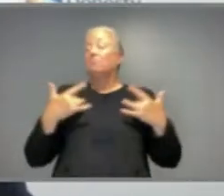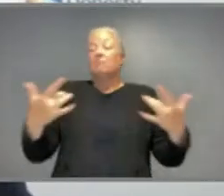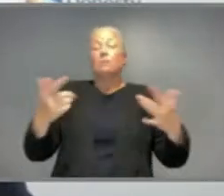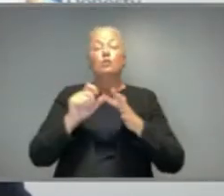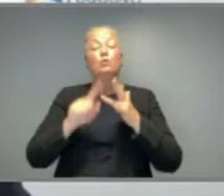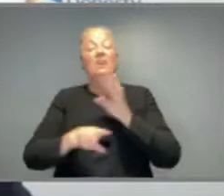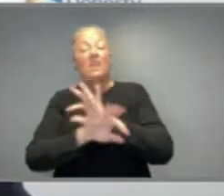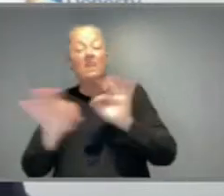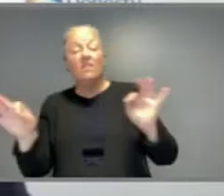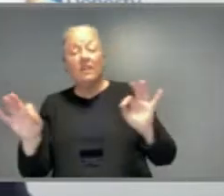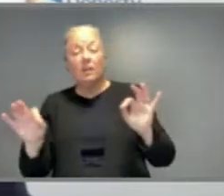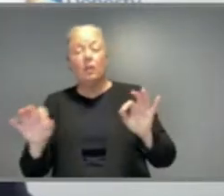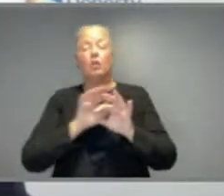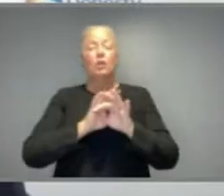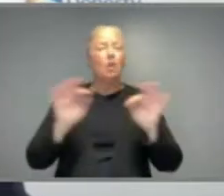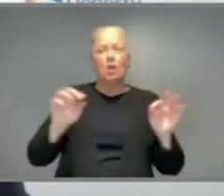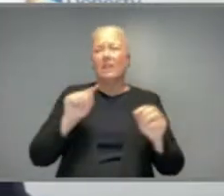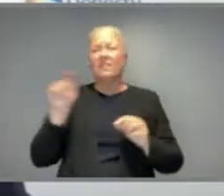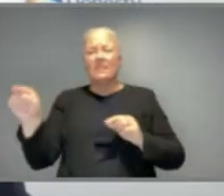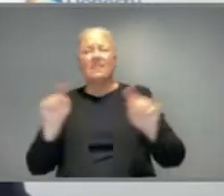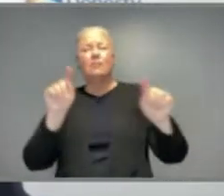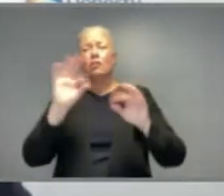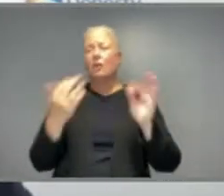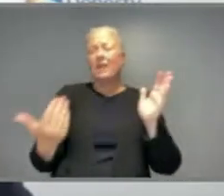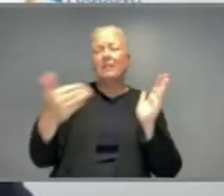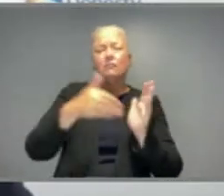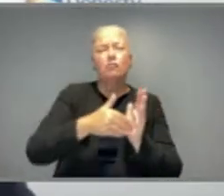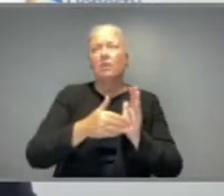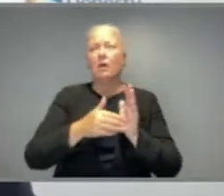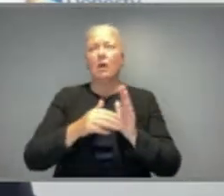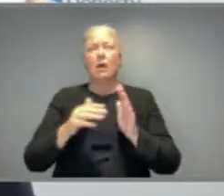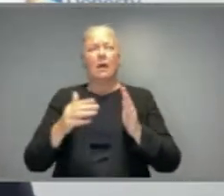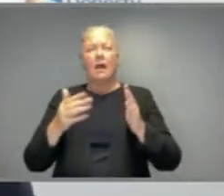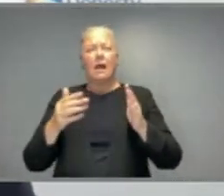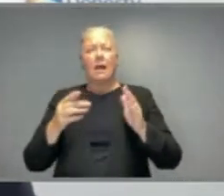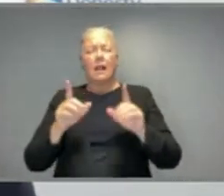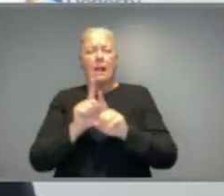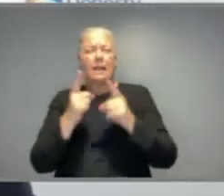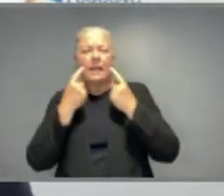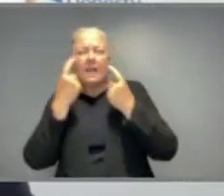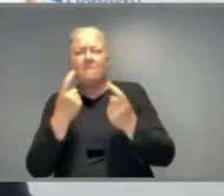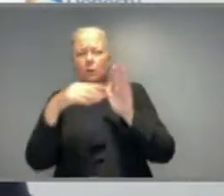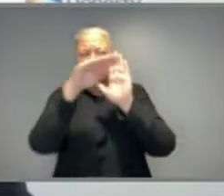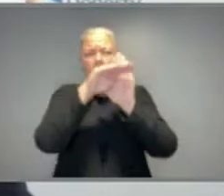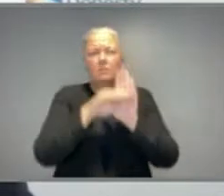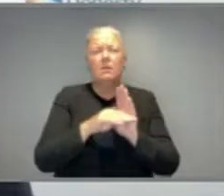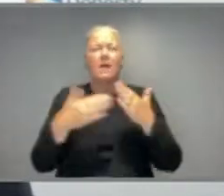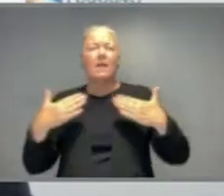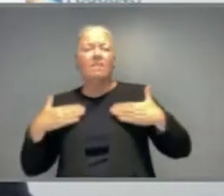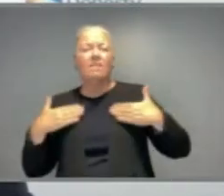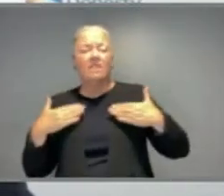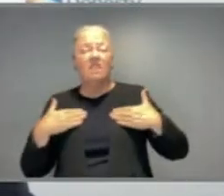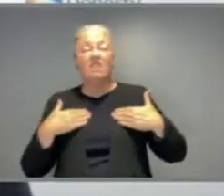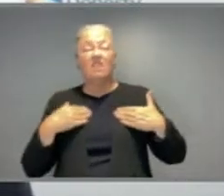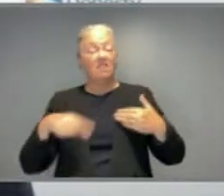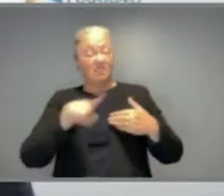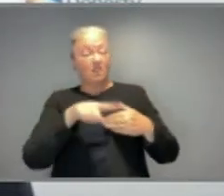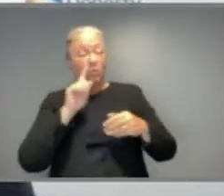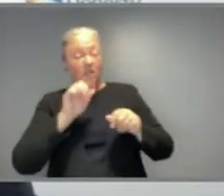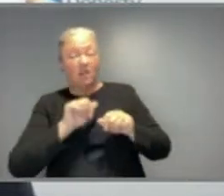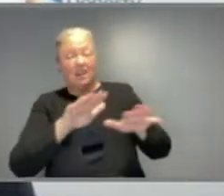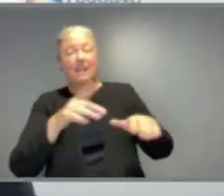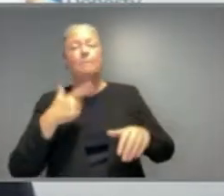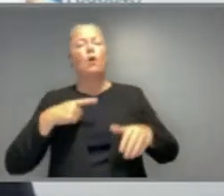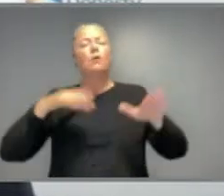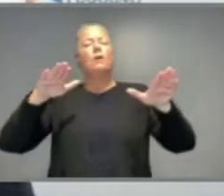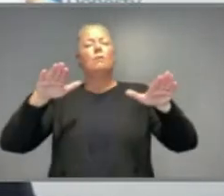optimal TTIQ and we don't have additional public health measures, those people will eventually get infected, and because it's been slowed down in